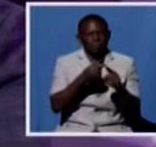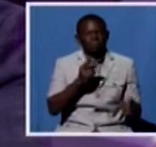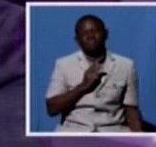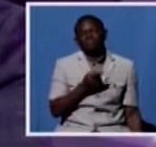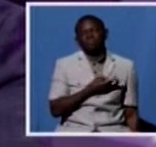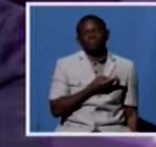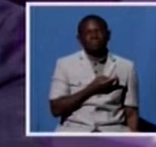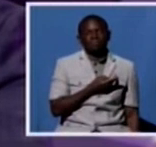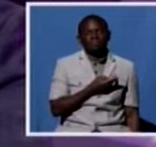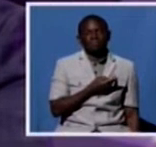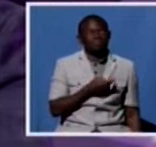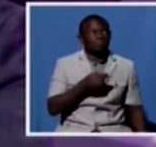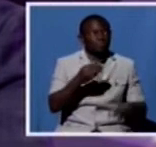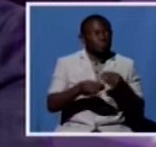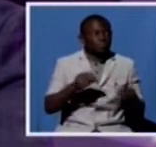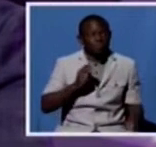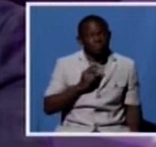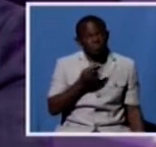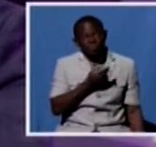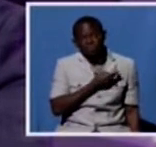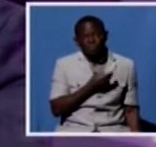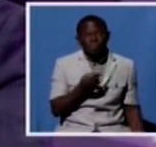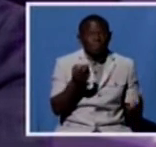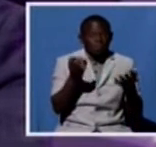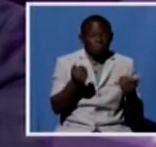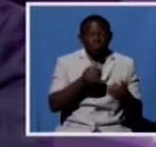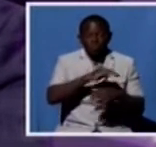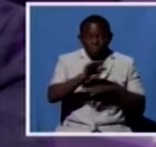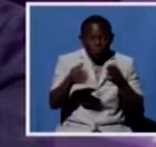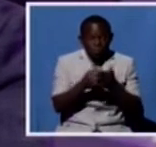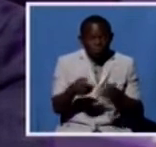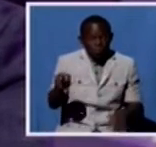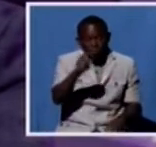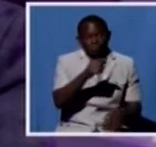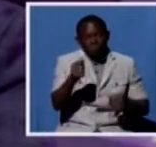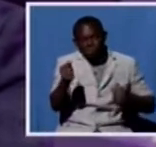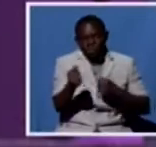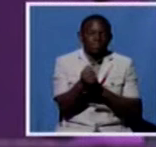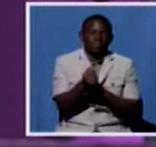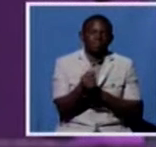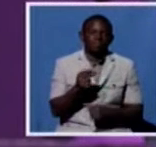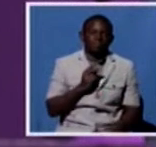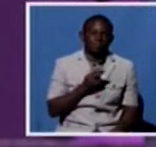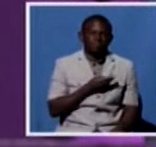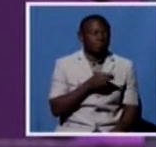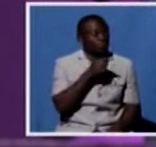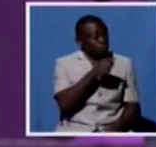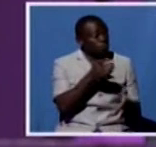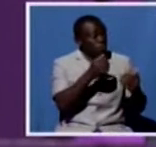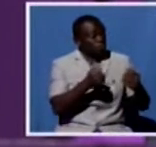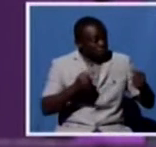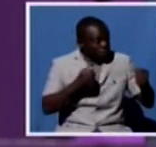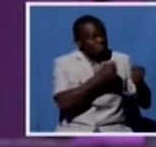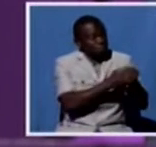need a lot of support from all of us, from all of you. You need support, but people are still not